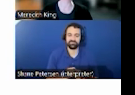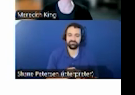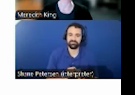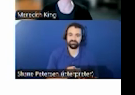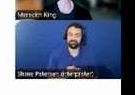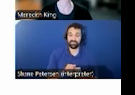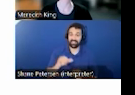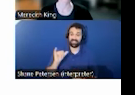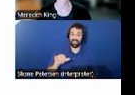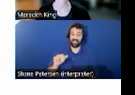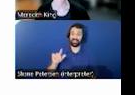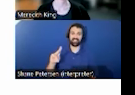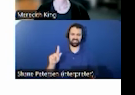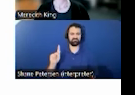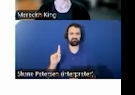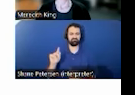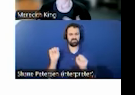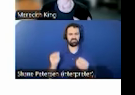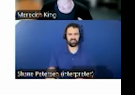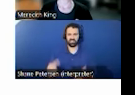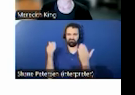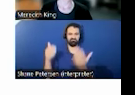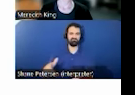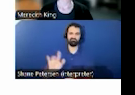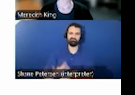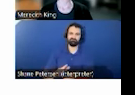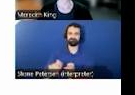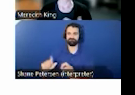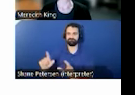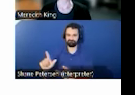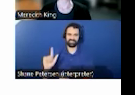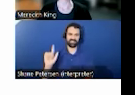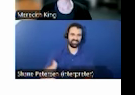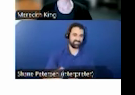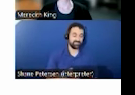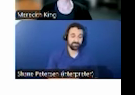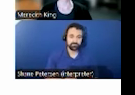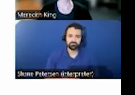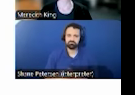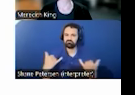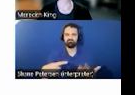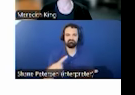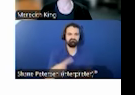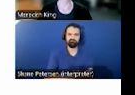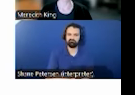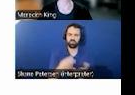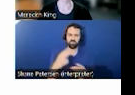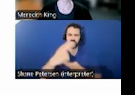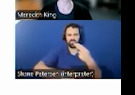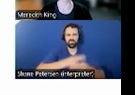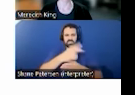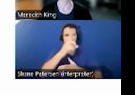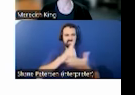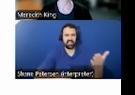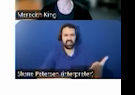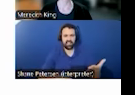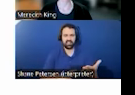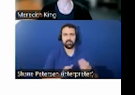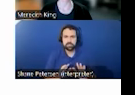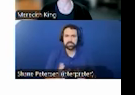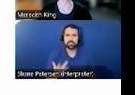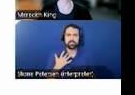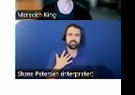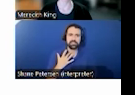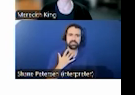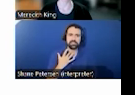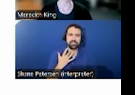that link. Let's discuss why universal design, no, every